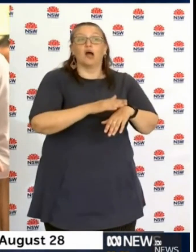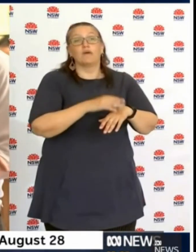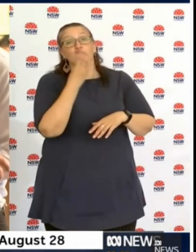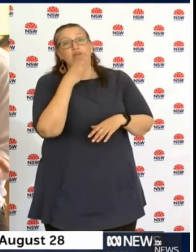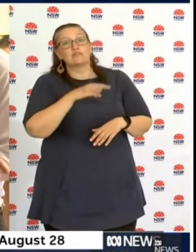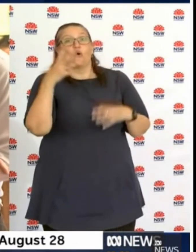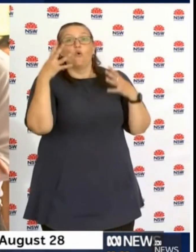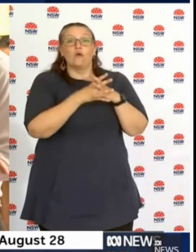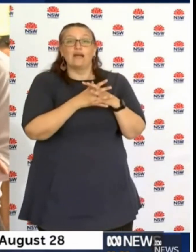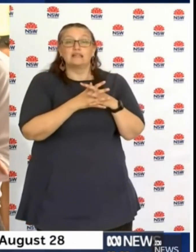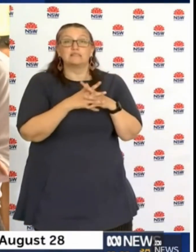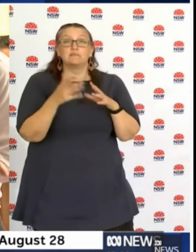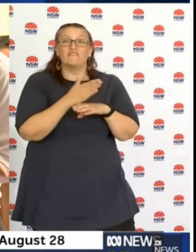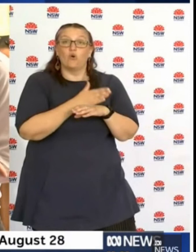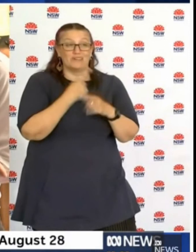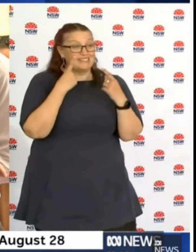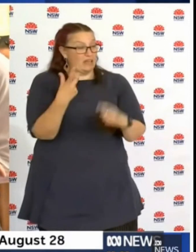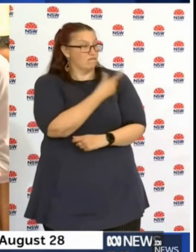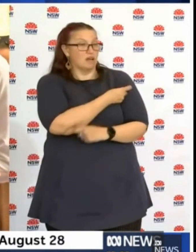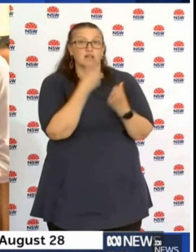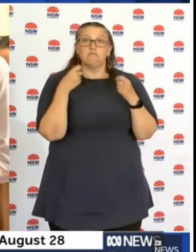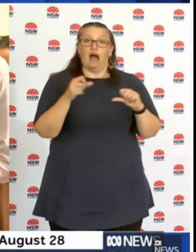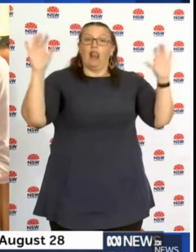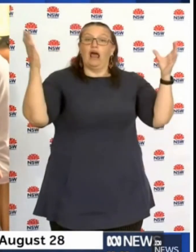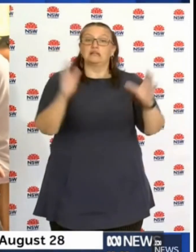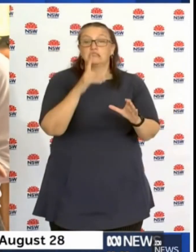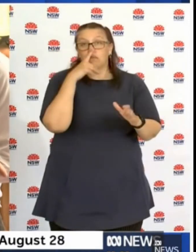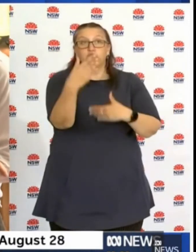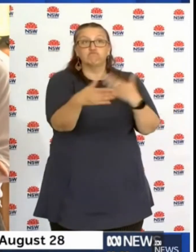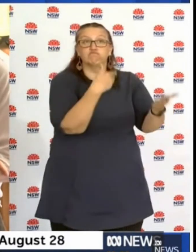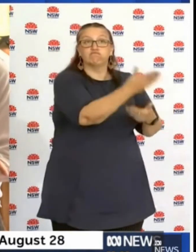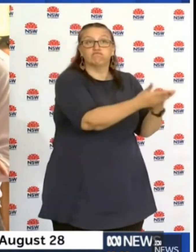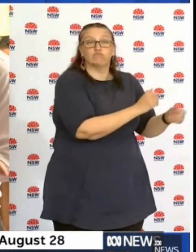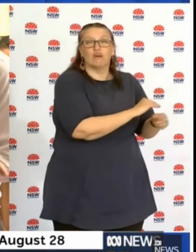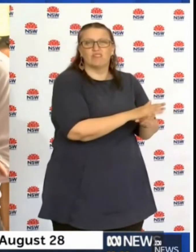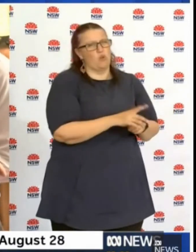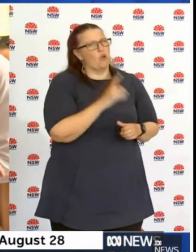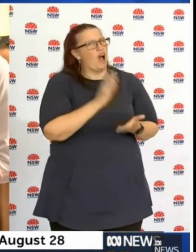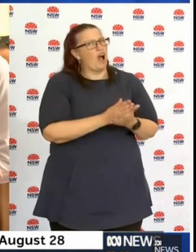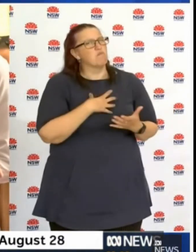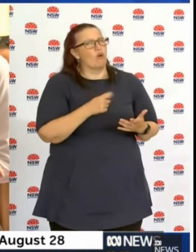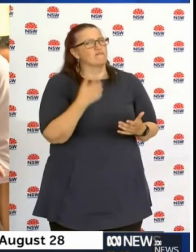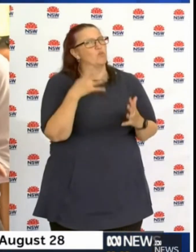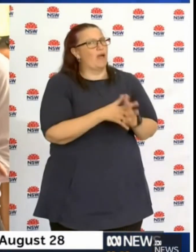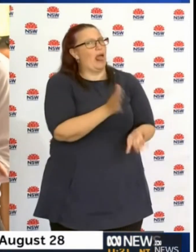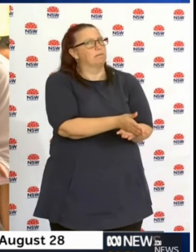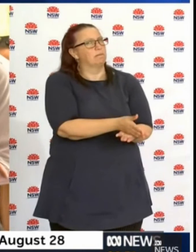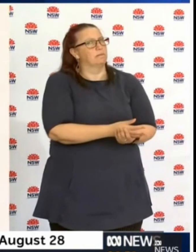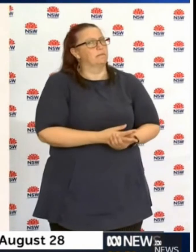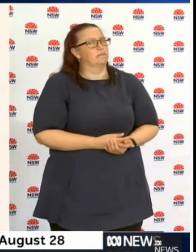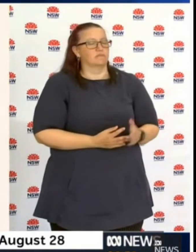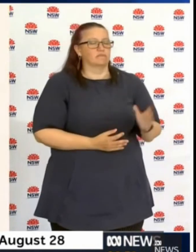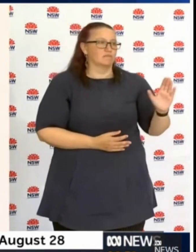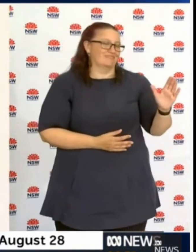the effect of vaccinations on transmissibility of the virus in people who are vaccinated. It's going to be longer than 4 weeks. I dispute